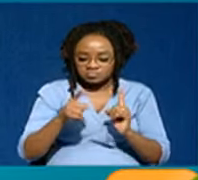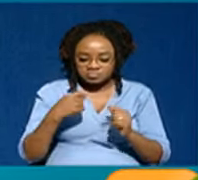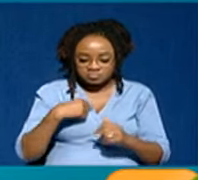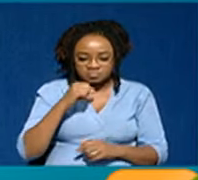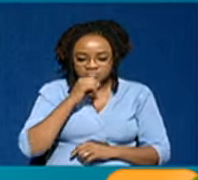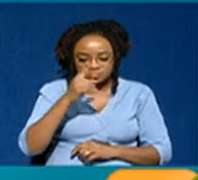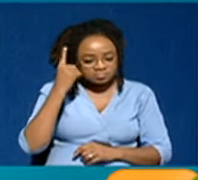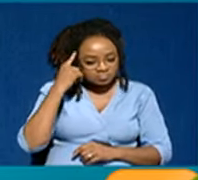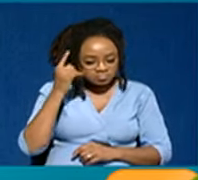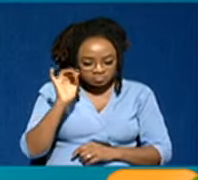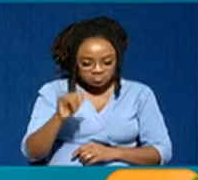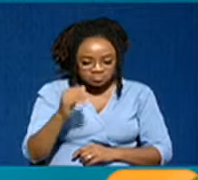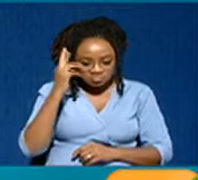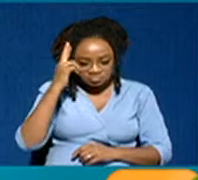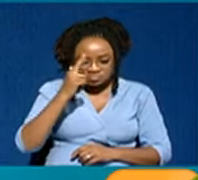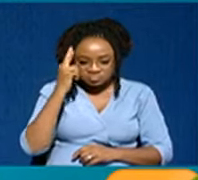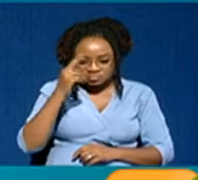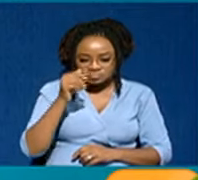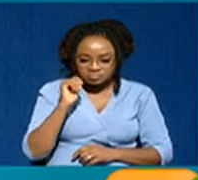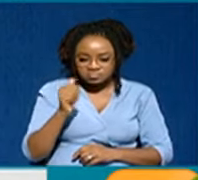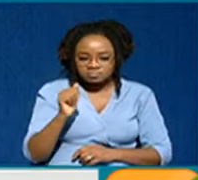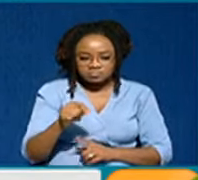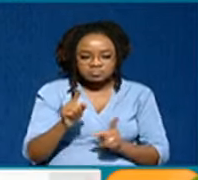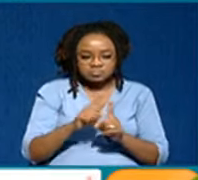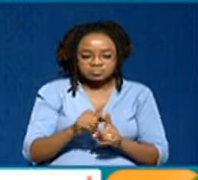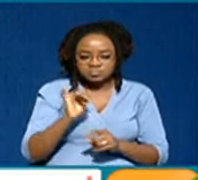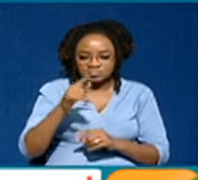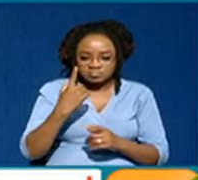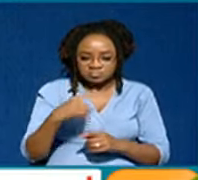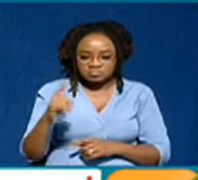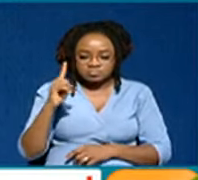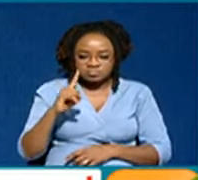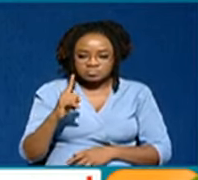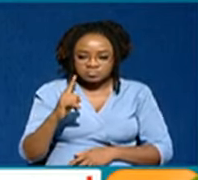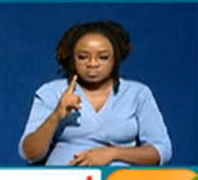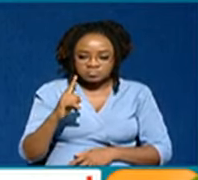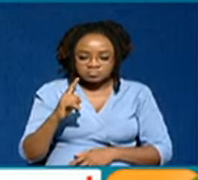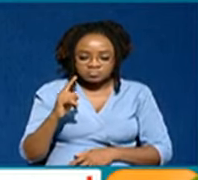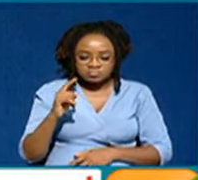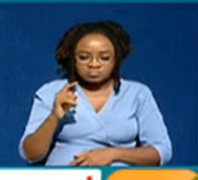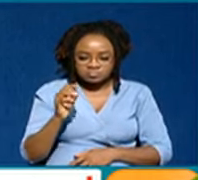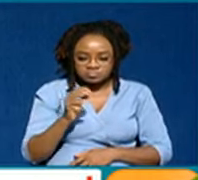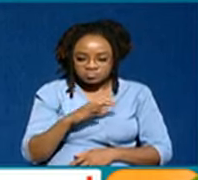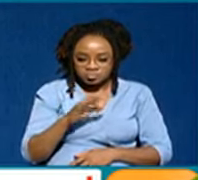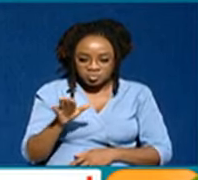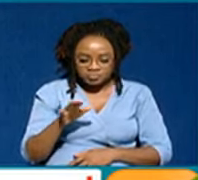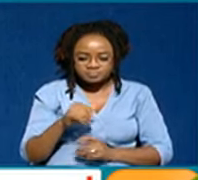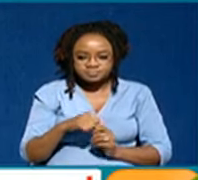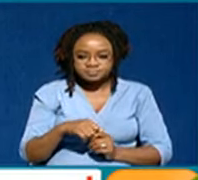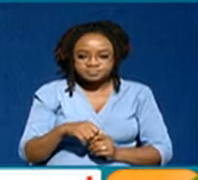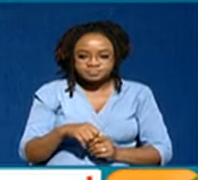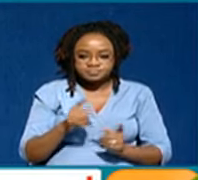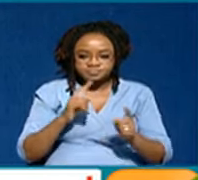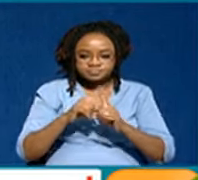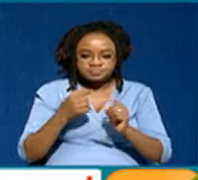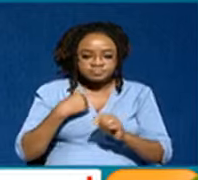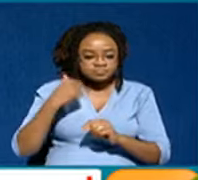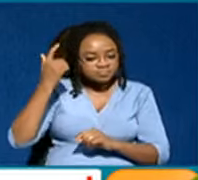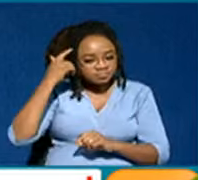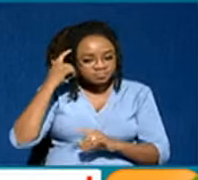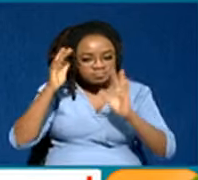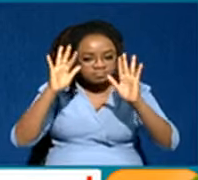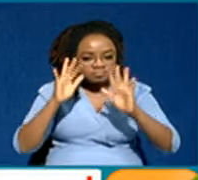fiscal space or fiscal budget would be a reason for the delay in posting. I think it is an issue of